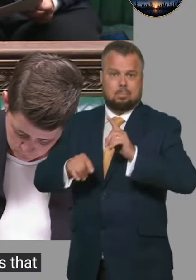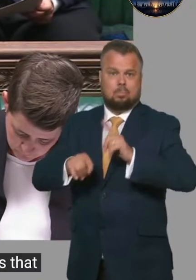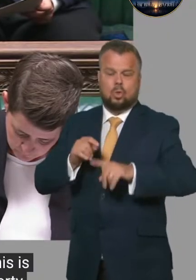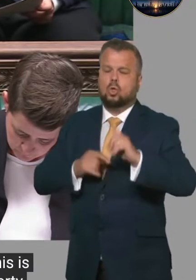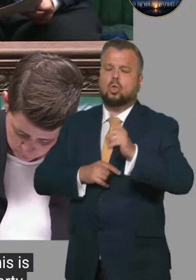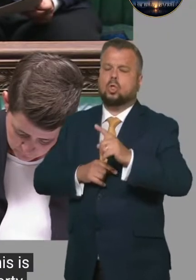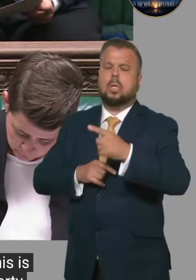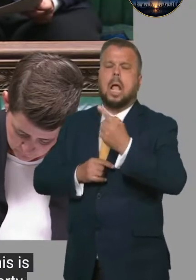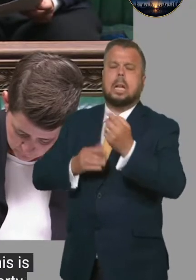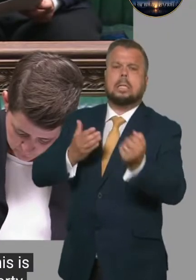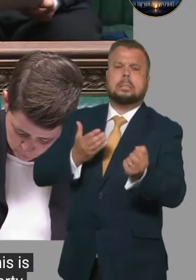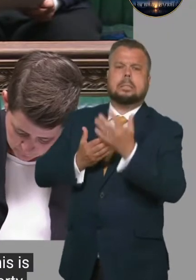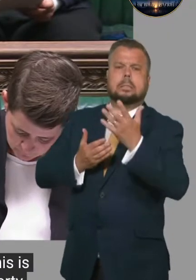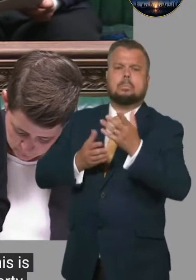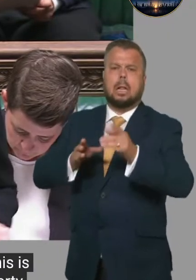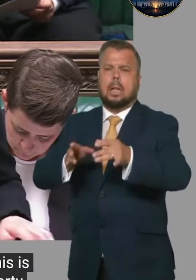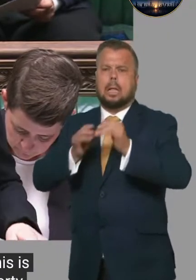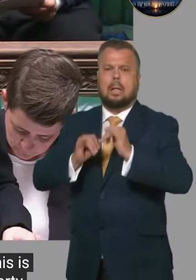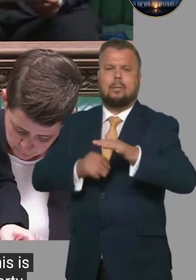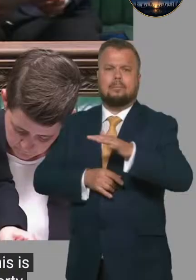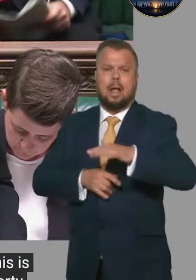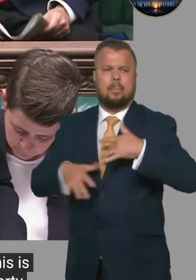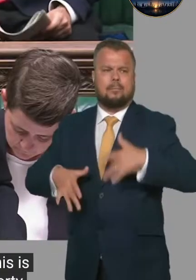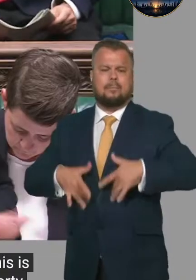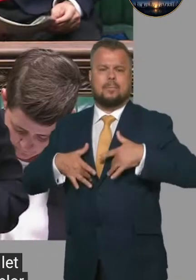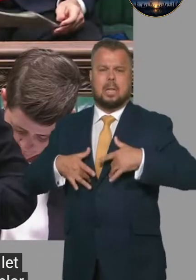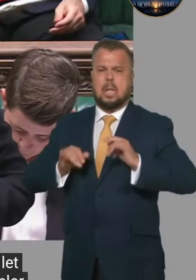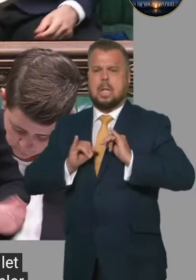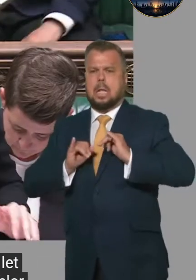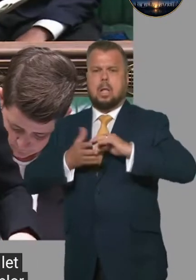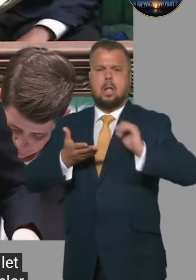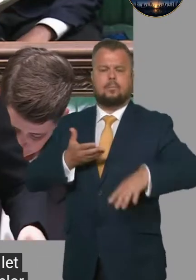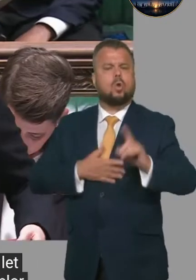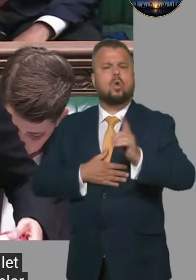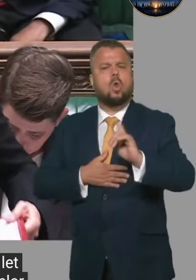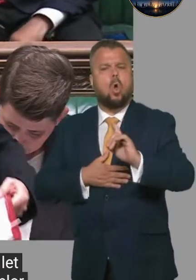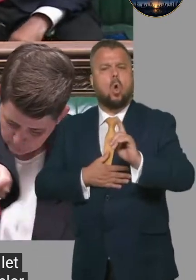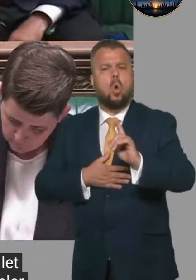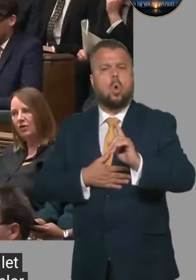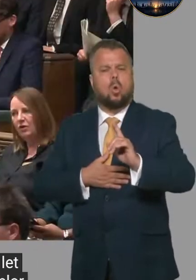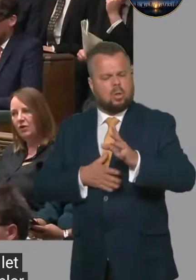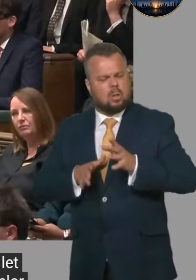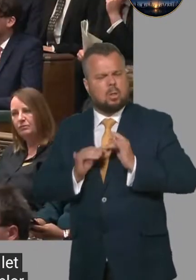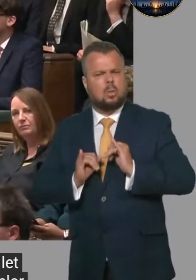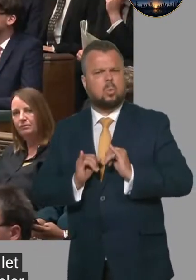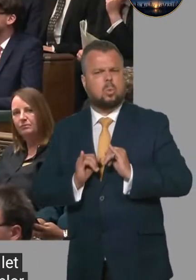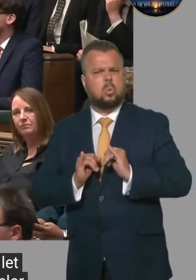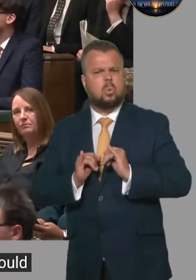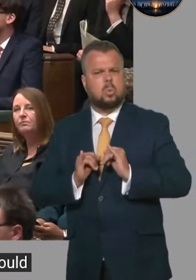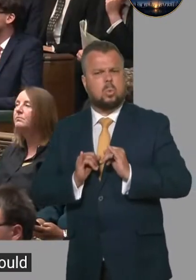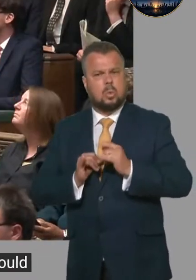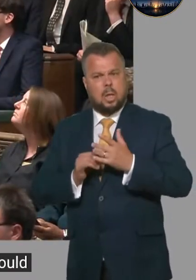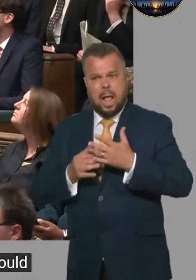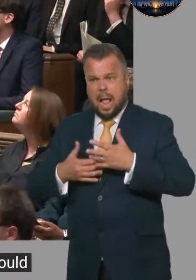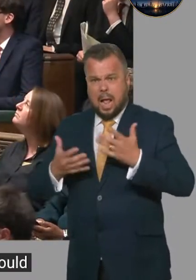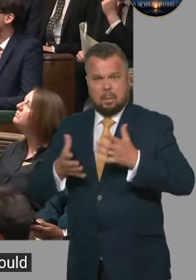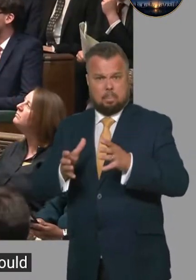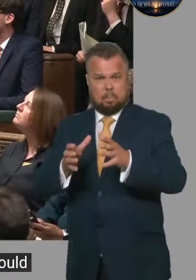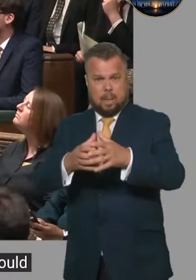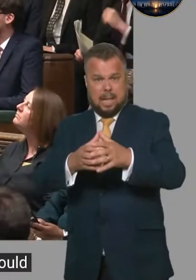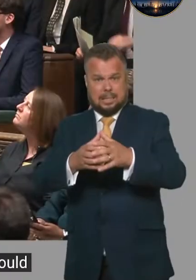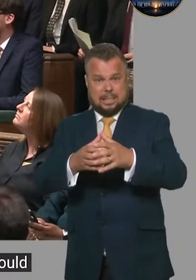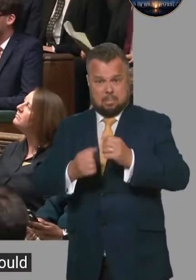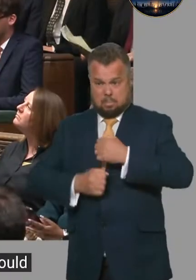melted down to fill in potholes. Not fit for power at any level. Douglas McAllister. Thank you,